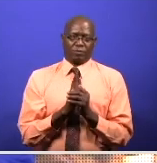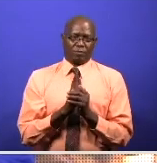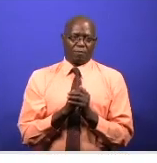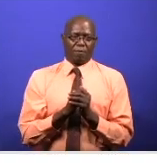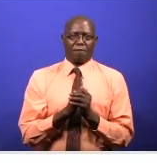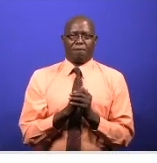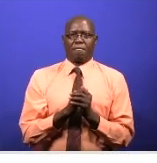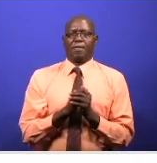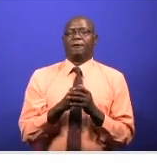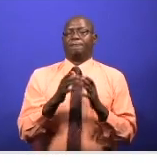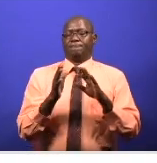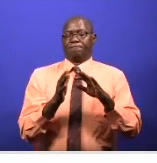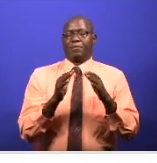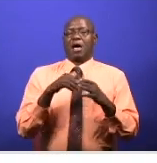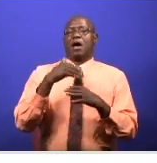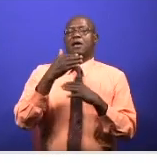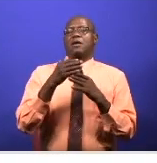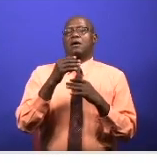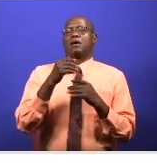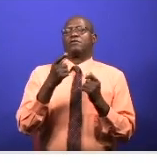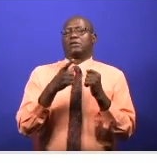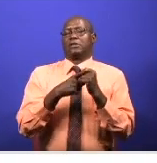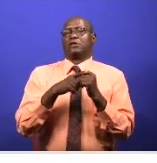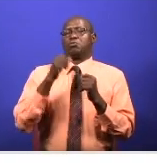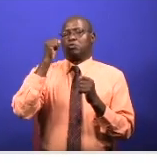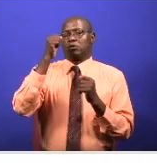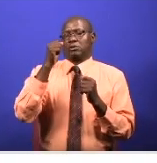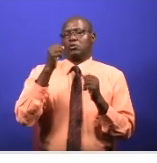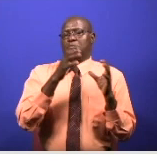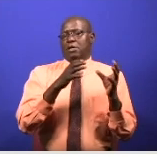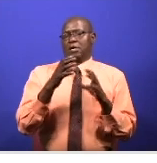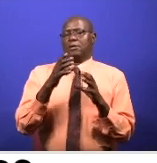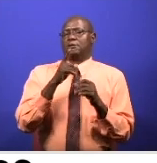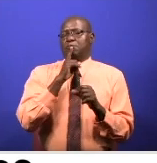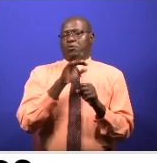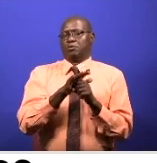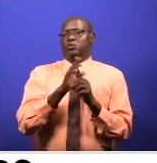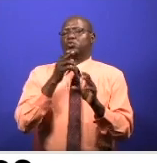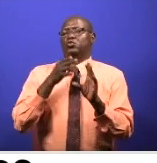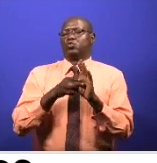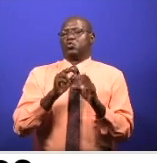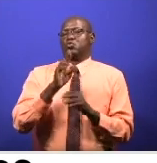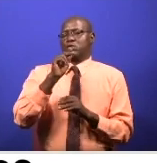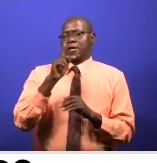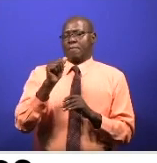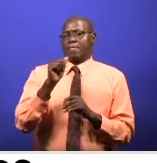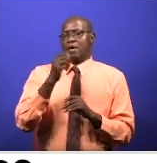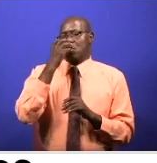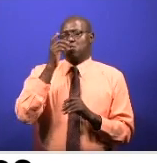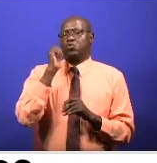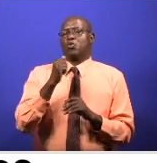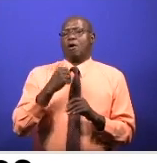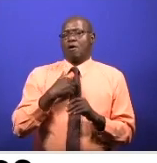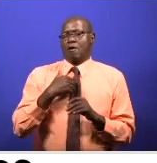Now, a day after six political parties folded to join the United Democratic Alliance Party, President William Ruto has continued to